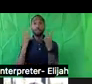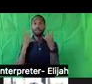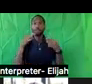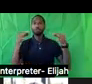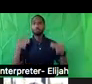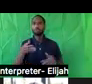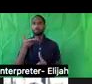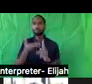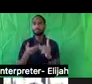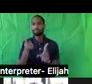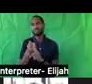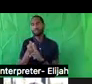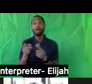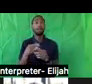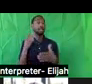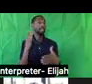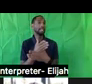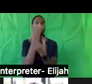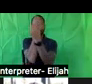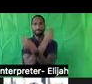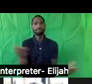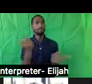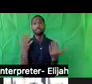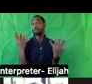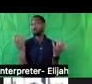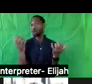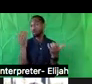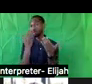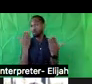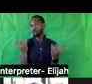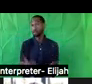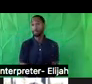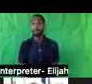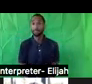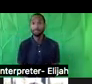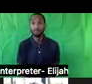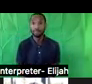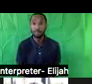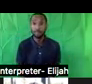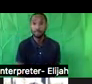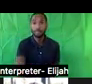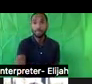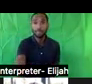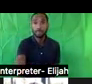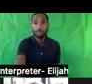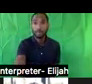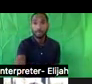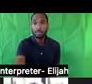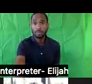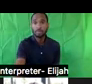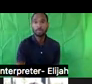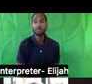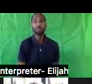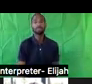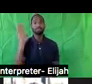and share anything you want to about what you're offering today. Yeah, thanks so much. Hello,